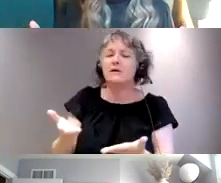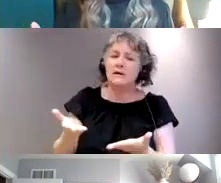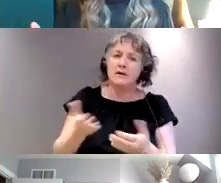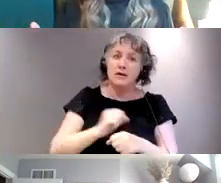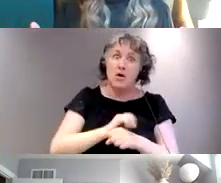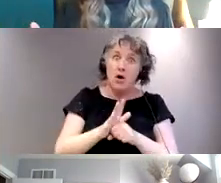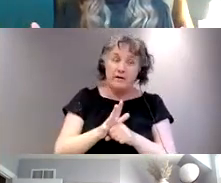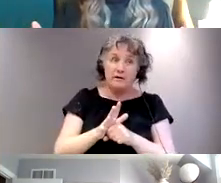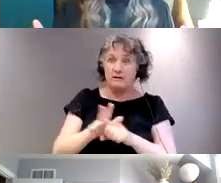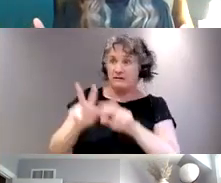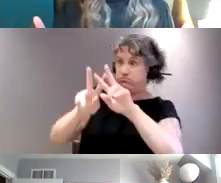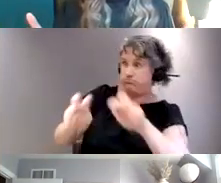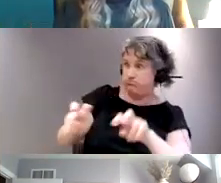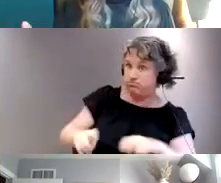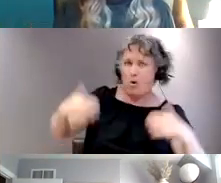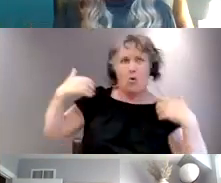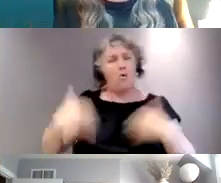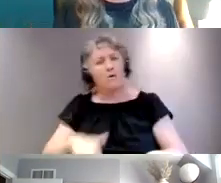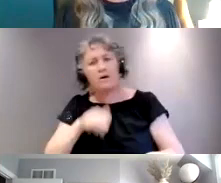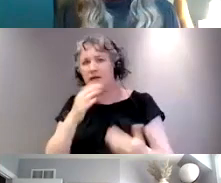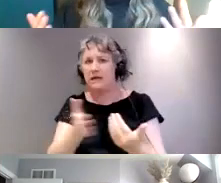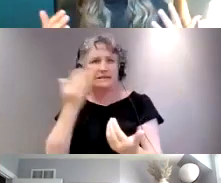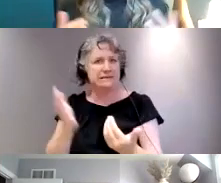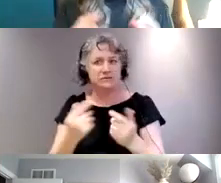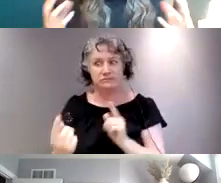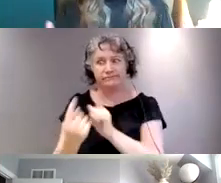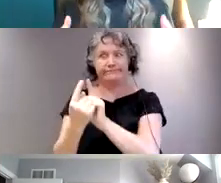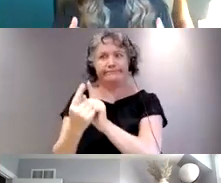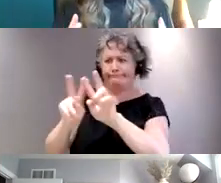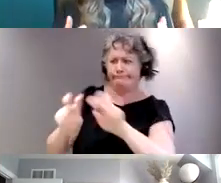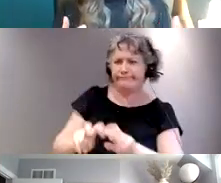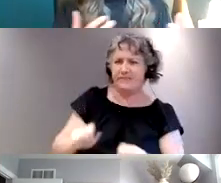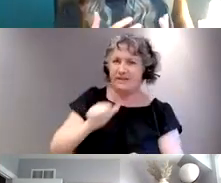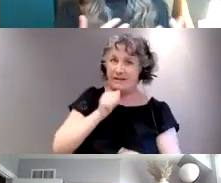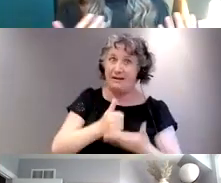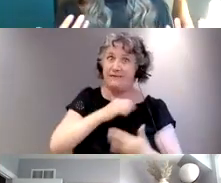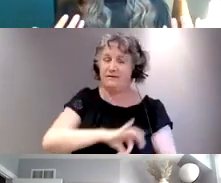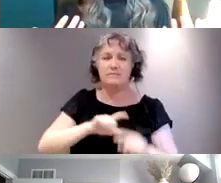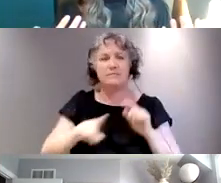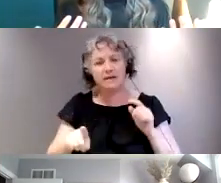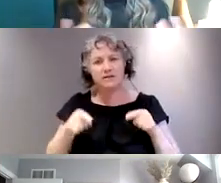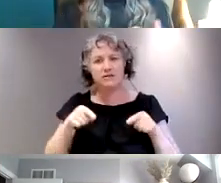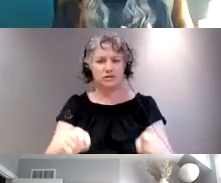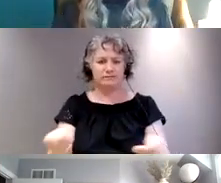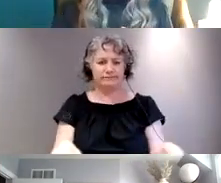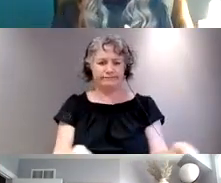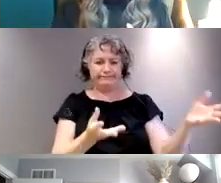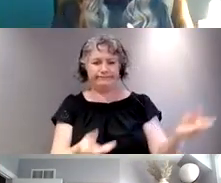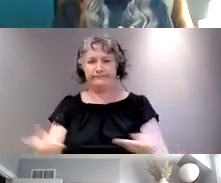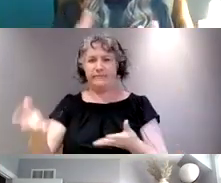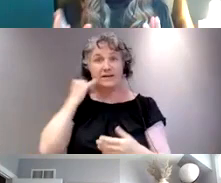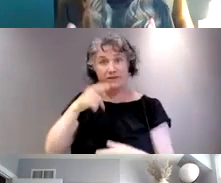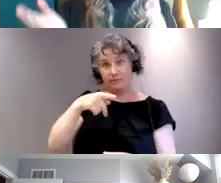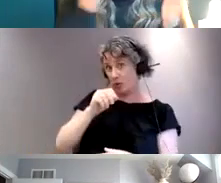very challenging to get, which is not helpful. But sometimes, at least in the mediation, if you've got either the power of